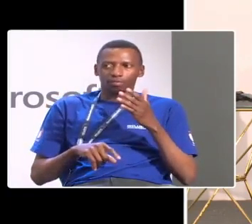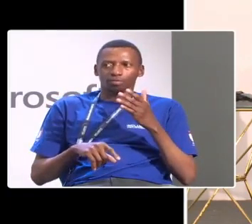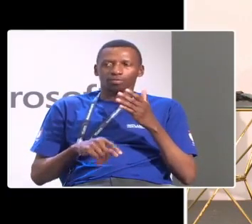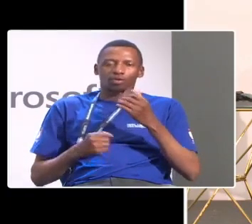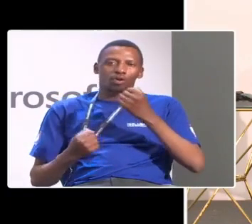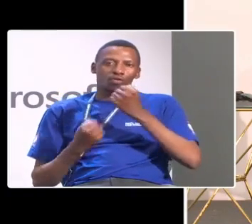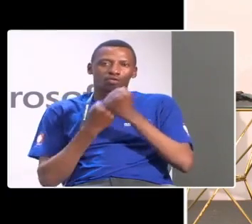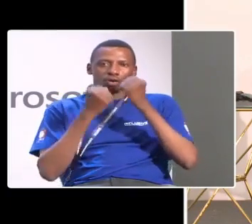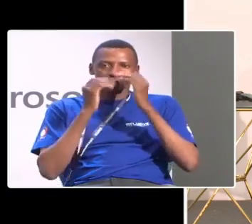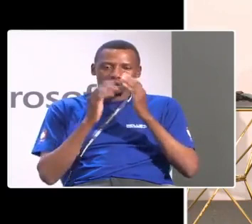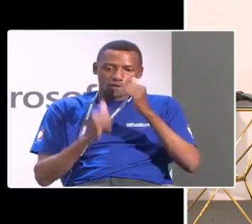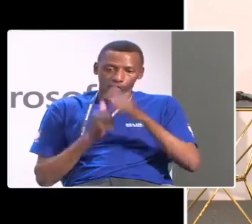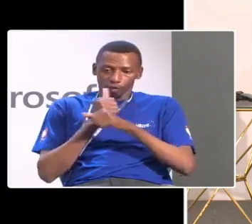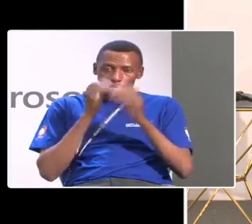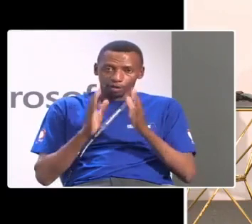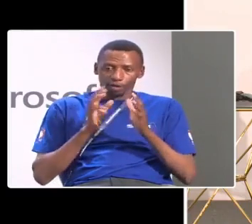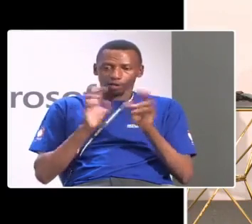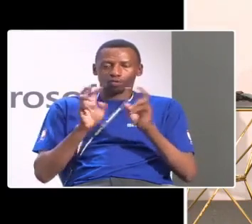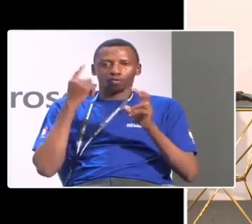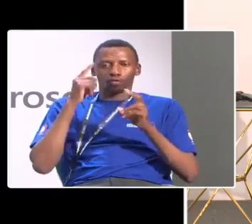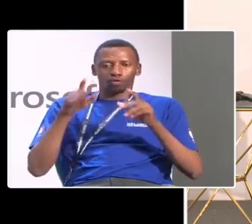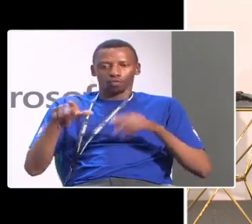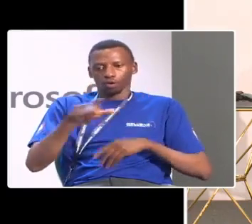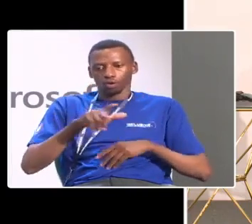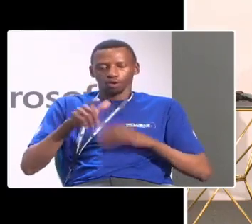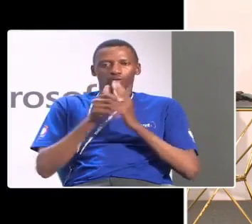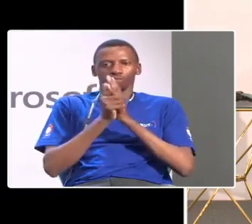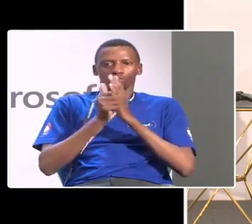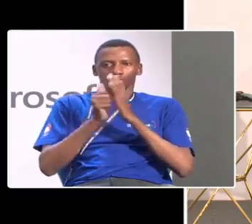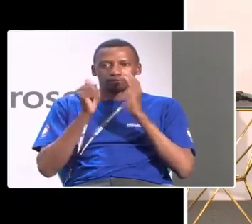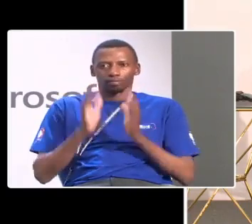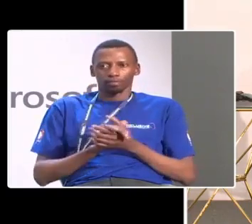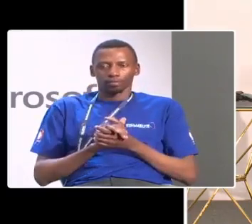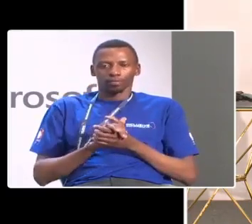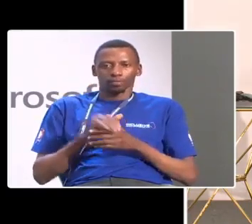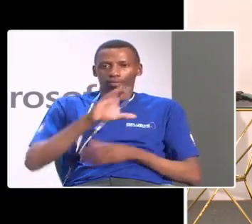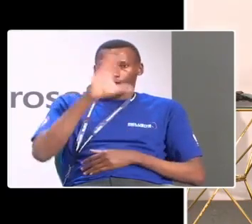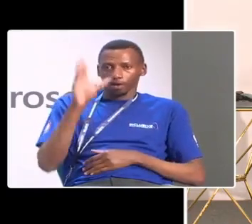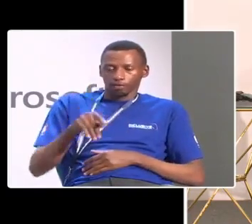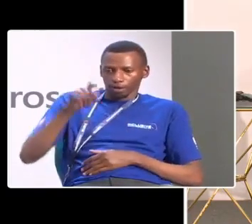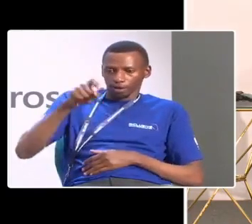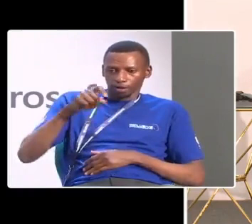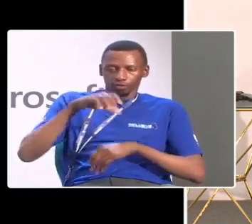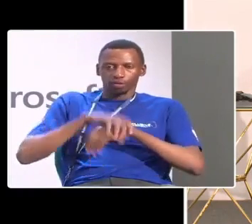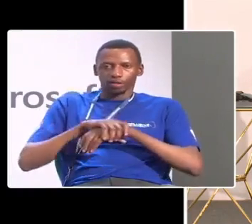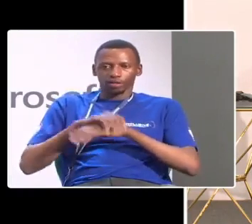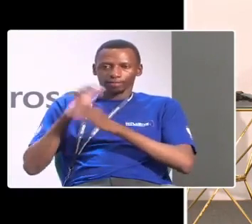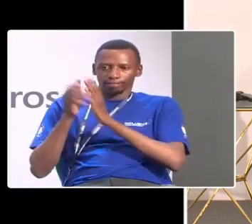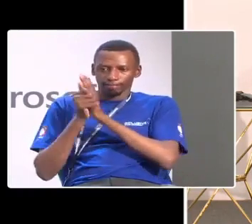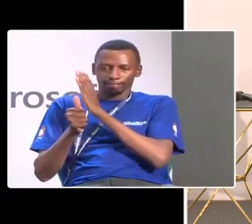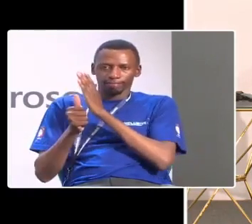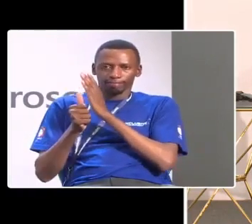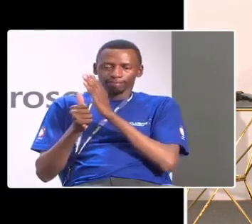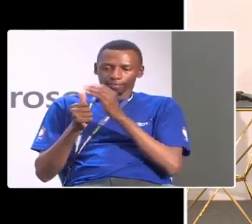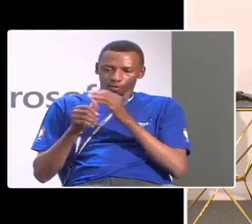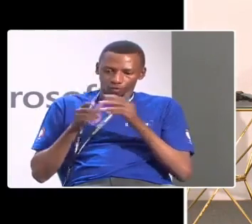for local specialists. Africa needs to gain the expertise to serve itself first, and so